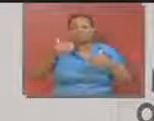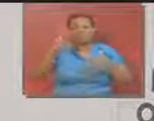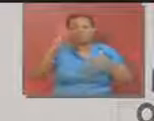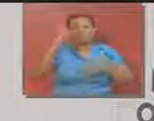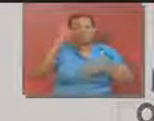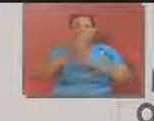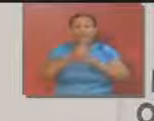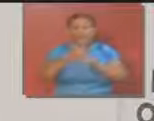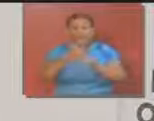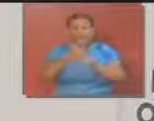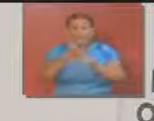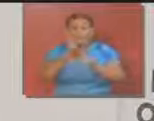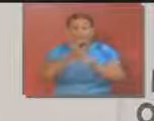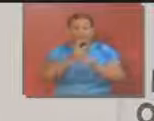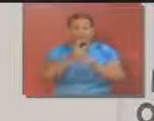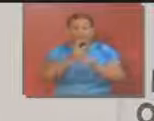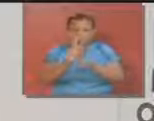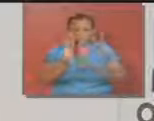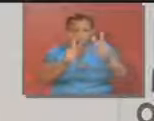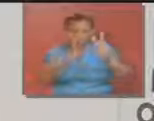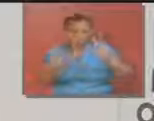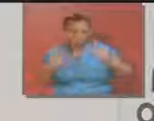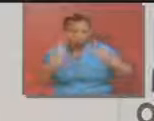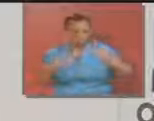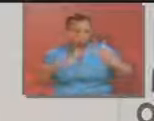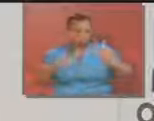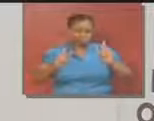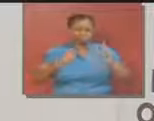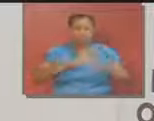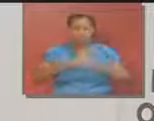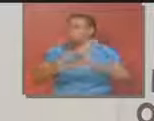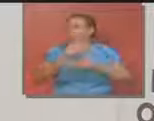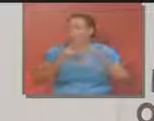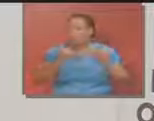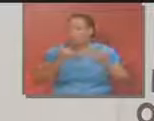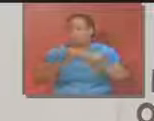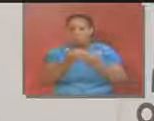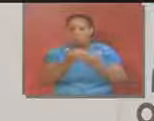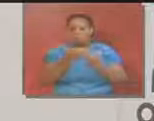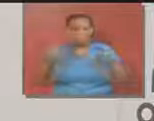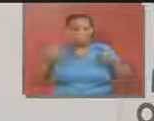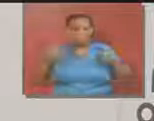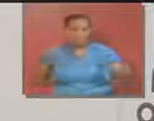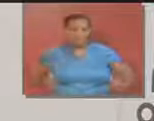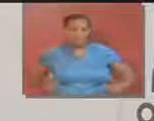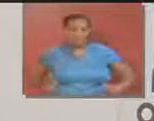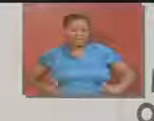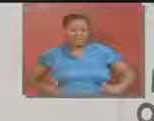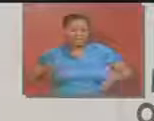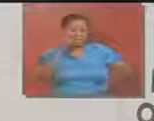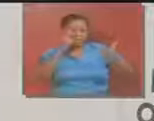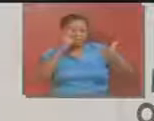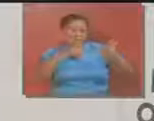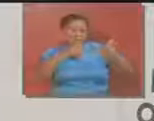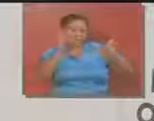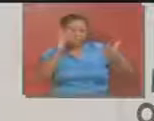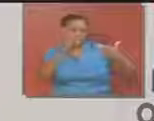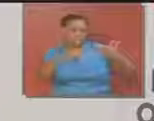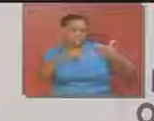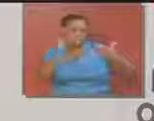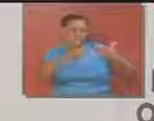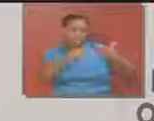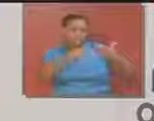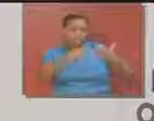clinic in terms of the multi-organ or multi-system aspects. In terms of the other aspect,